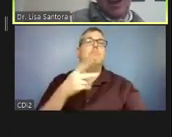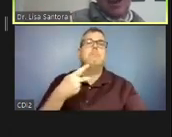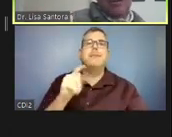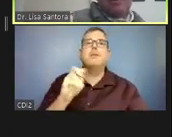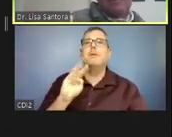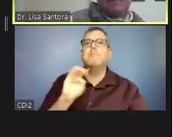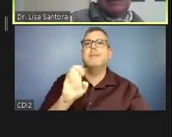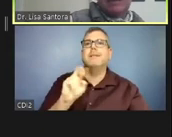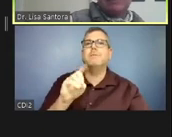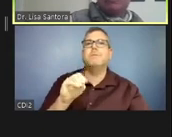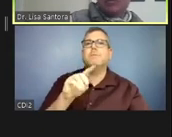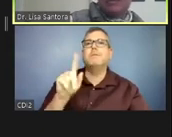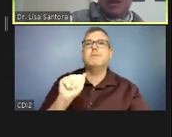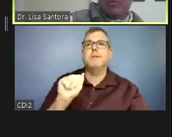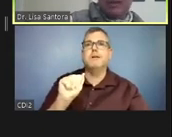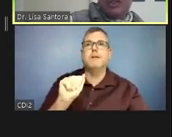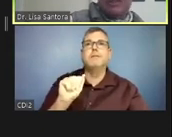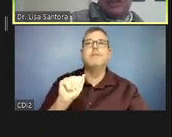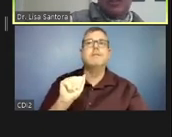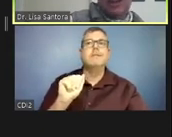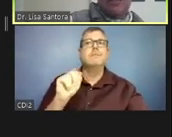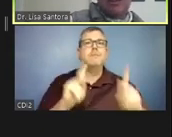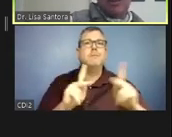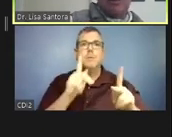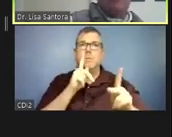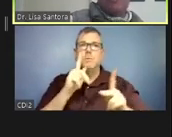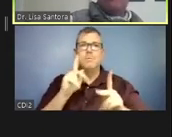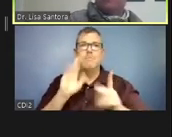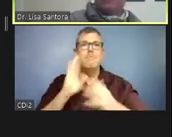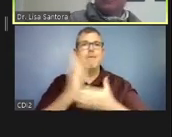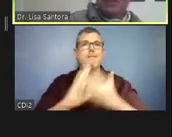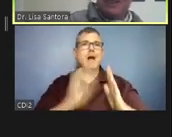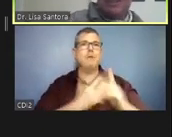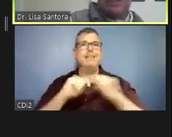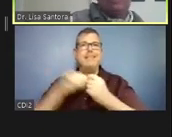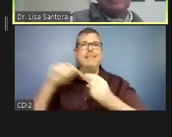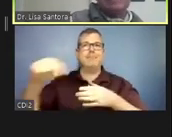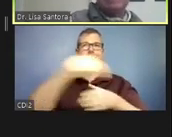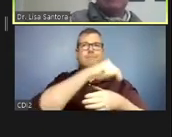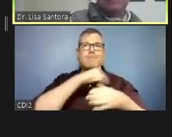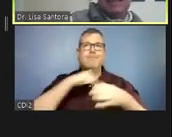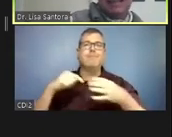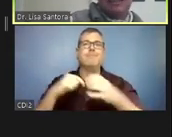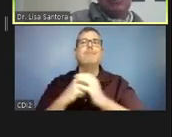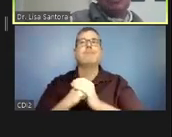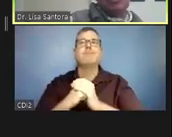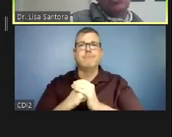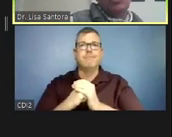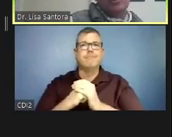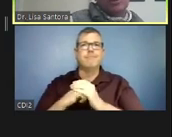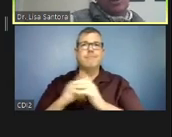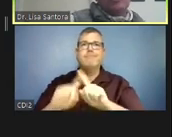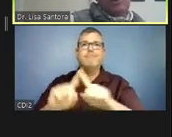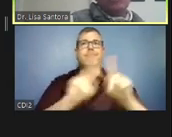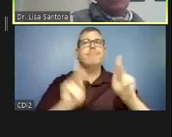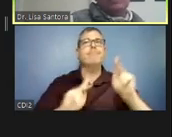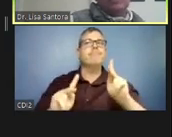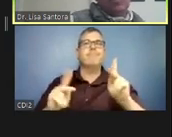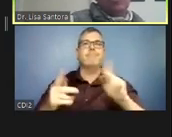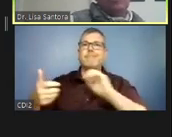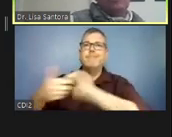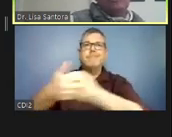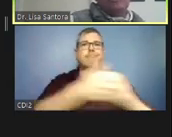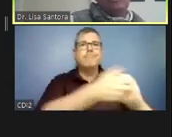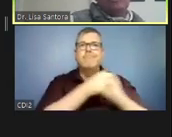needs team in the Emergency Operations Center. And they have been working with us since the beginning to ensure that